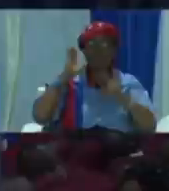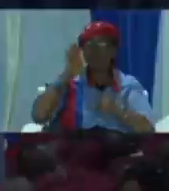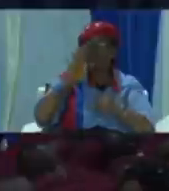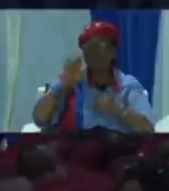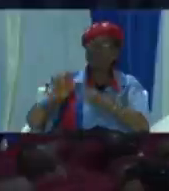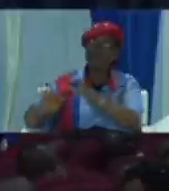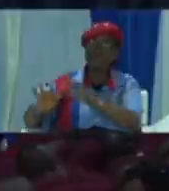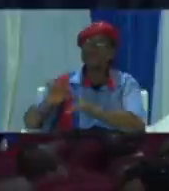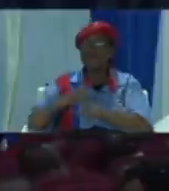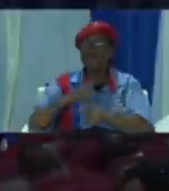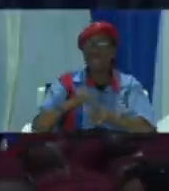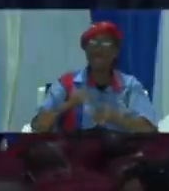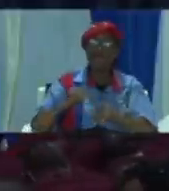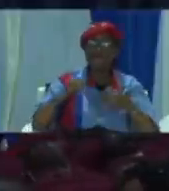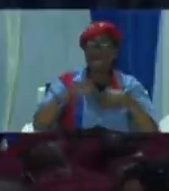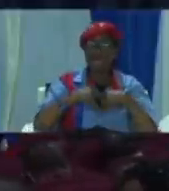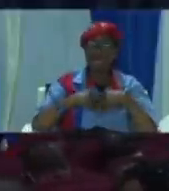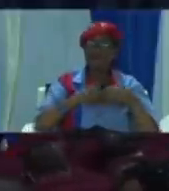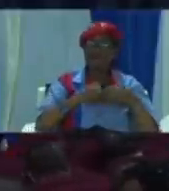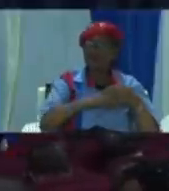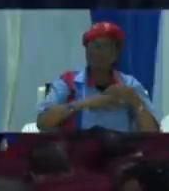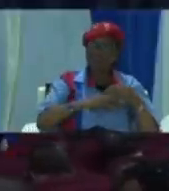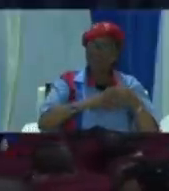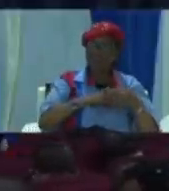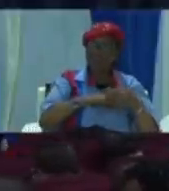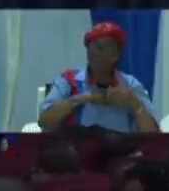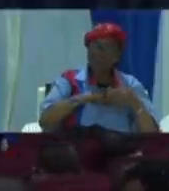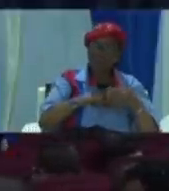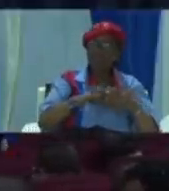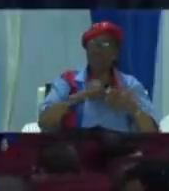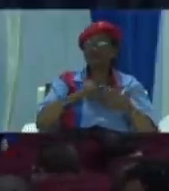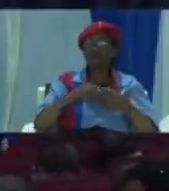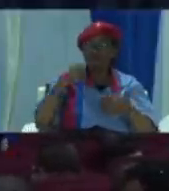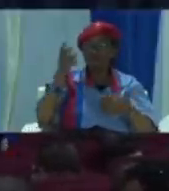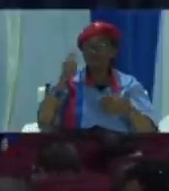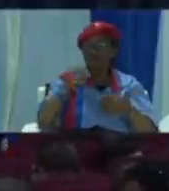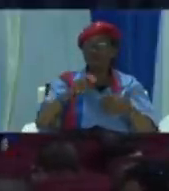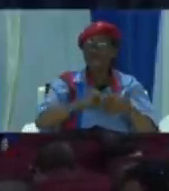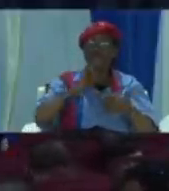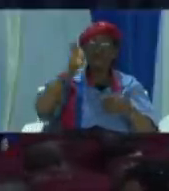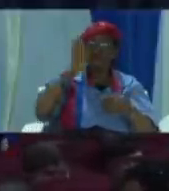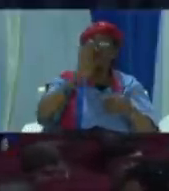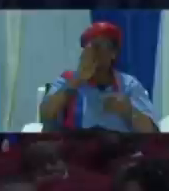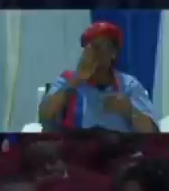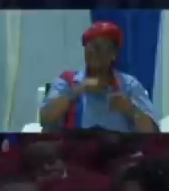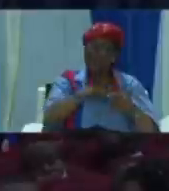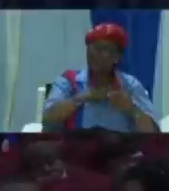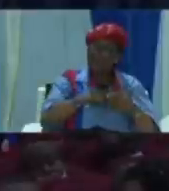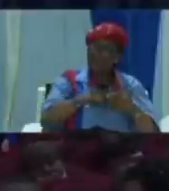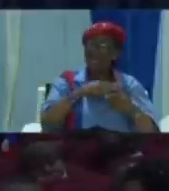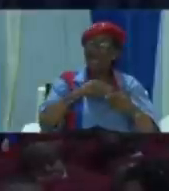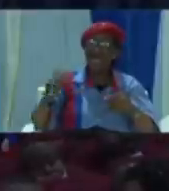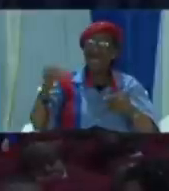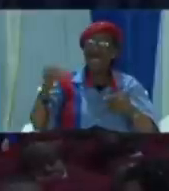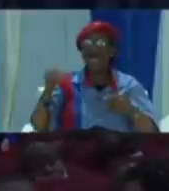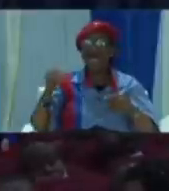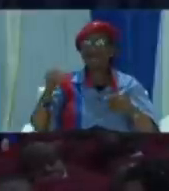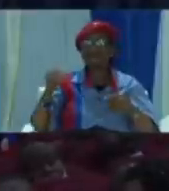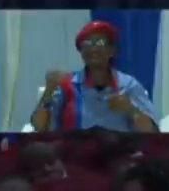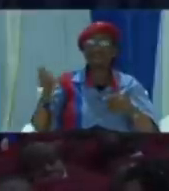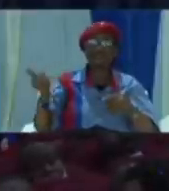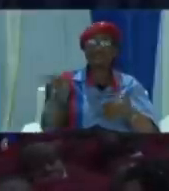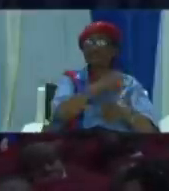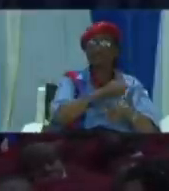have compassion on whom I will have compassion. And you can challenge him.